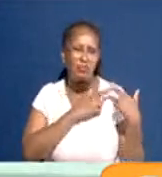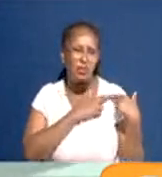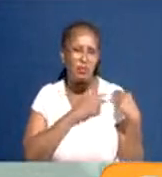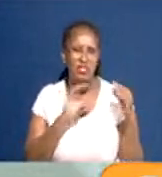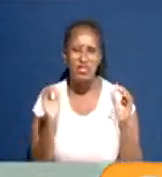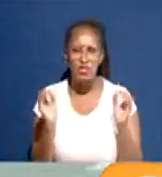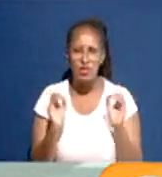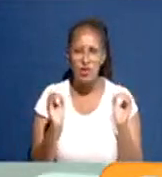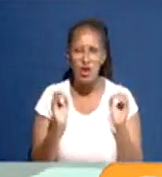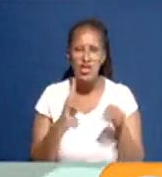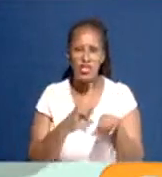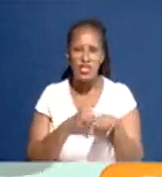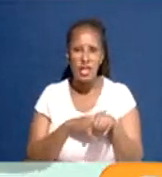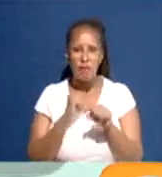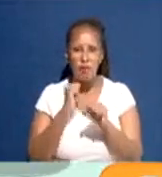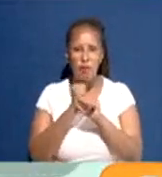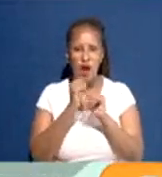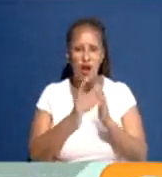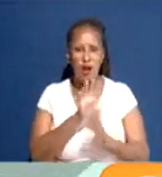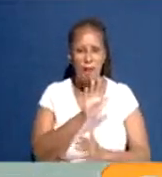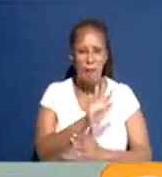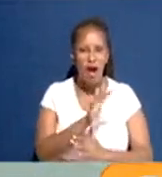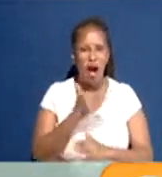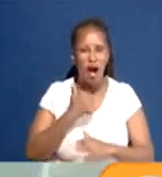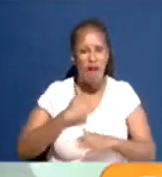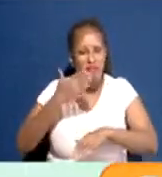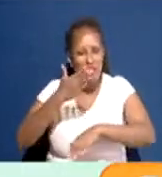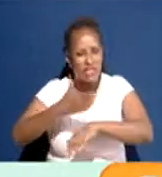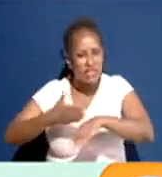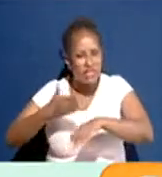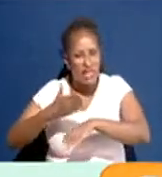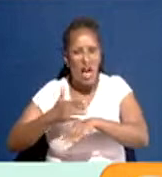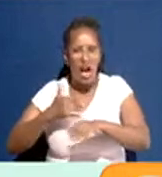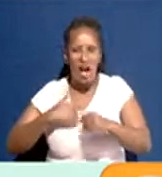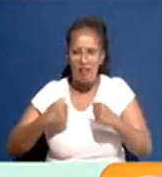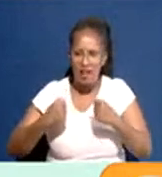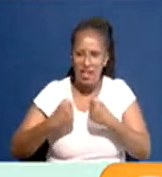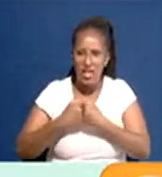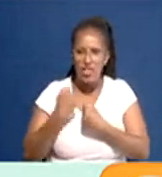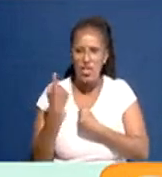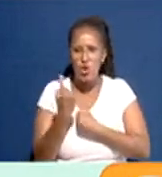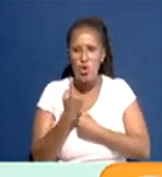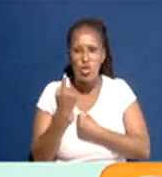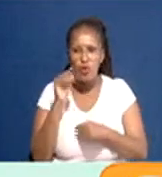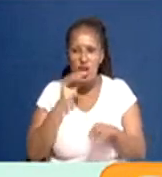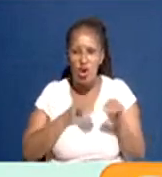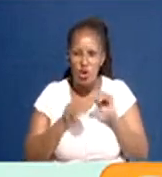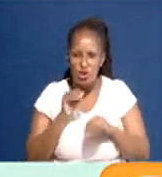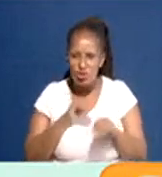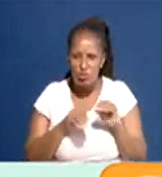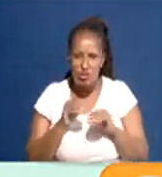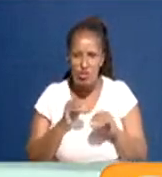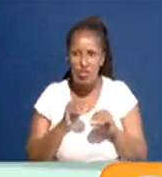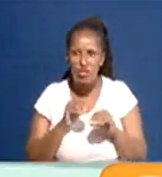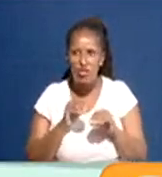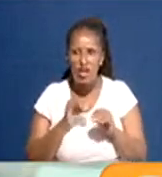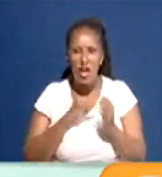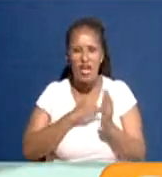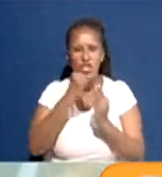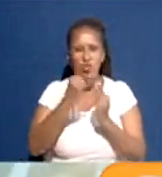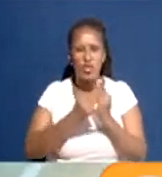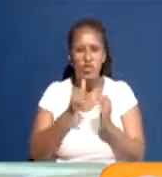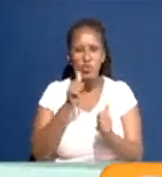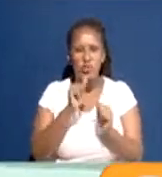burden when their employees are injured. They only contribute an insurance premium that